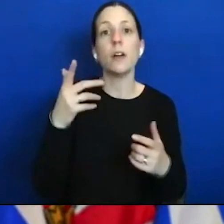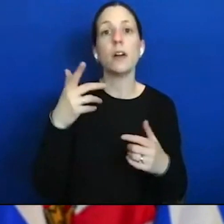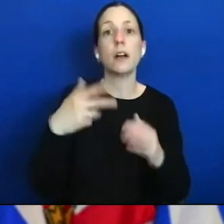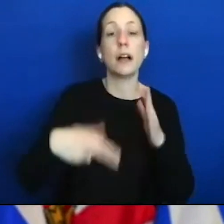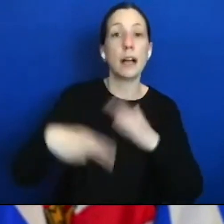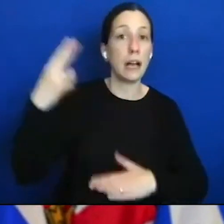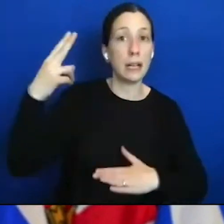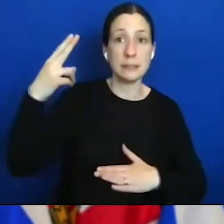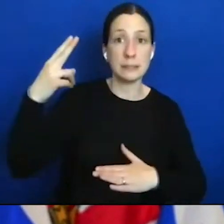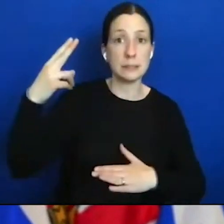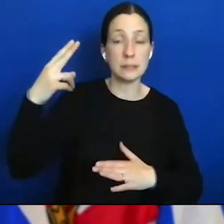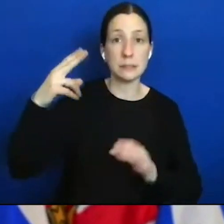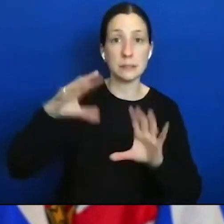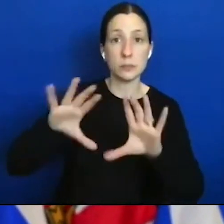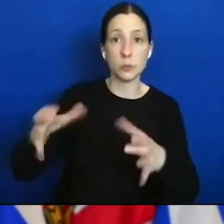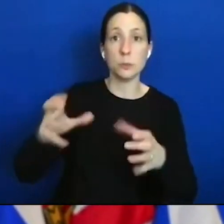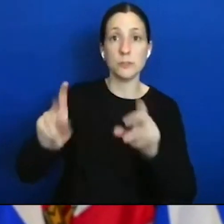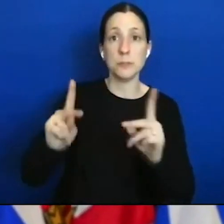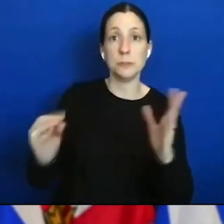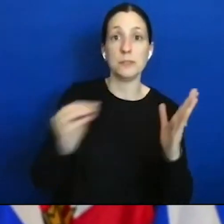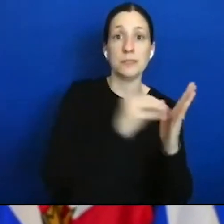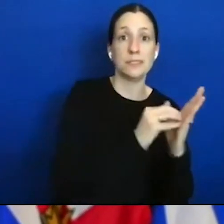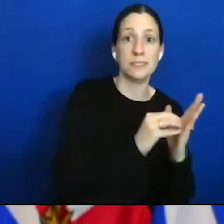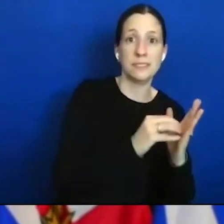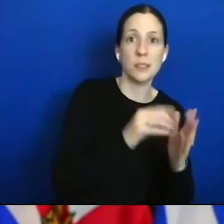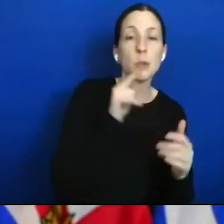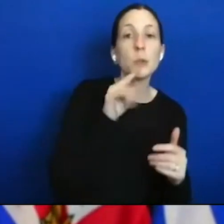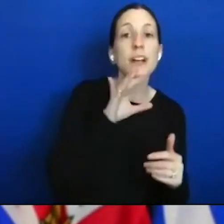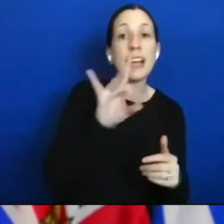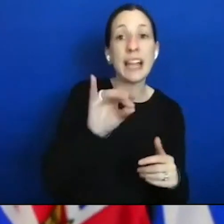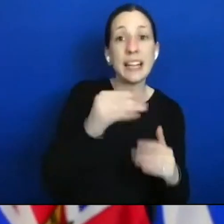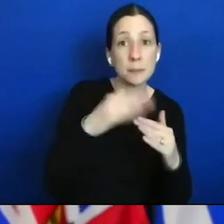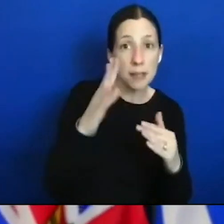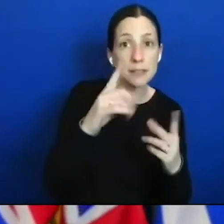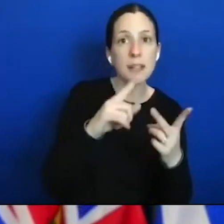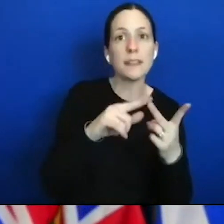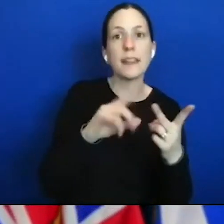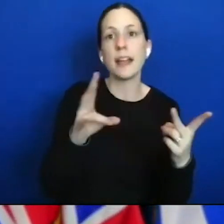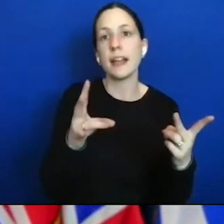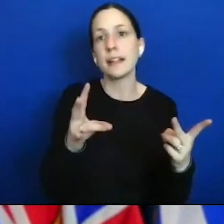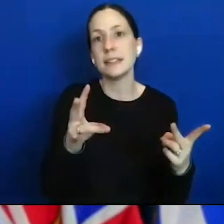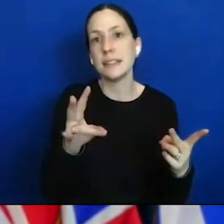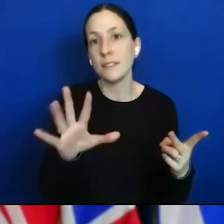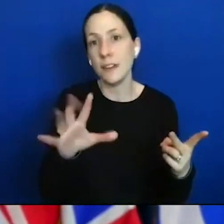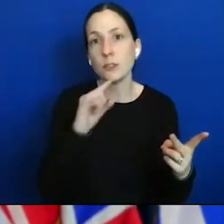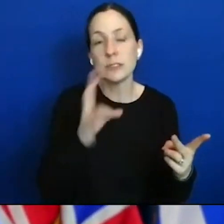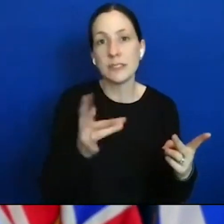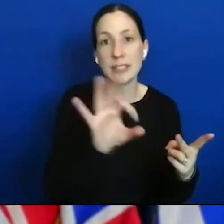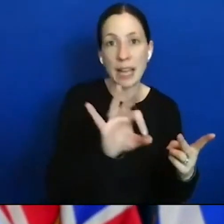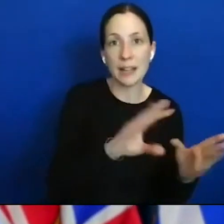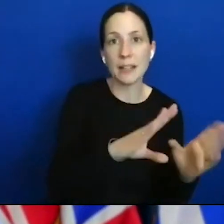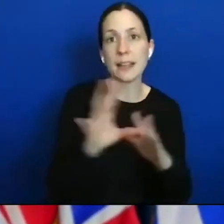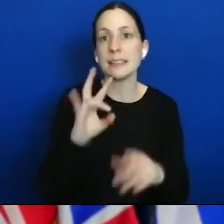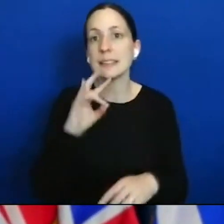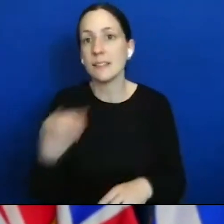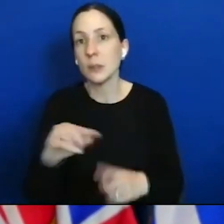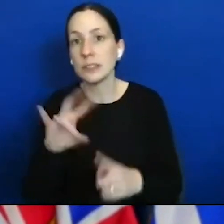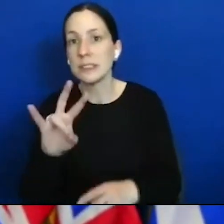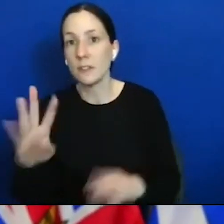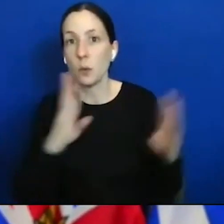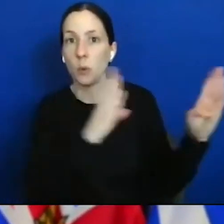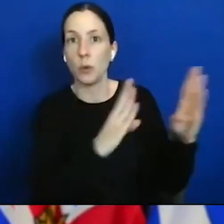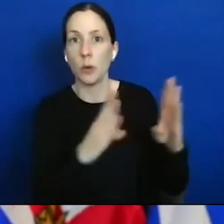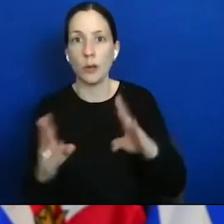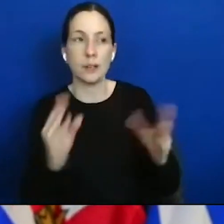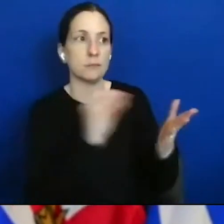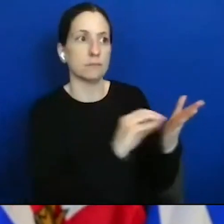the highest group of people registered yesterday were 80 plus, followed by 75 to 79, followed by the 70 to 74. And if we